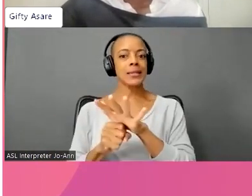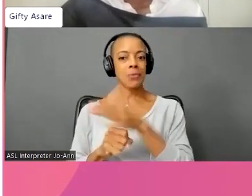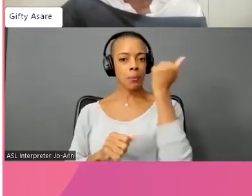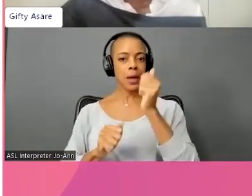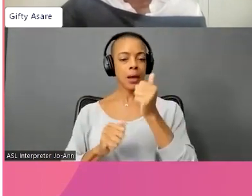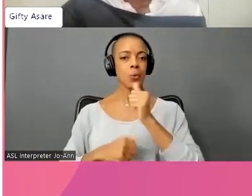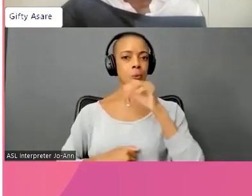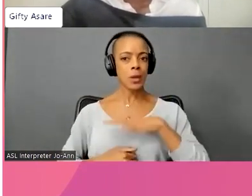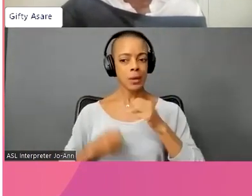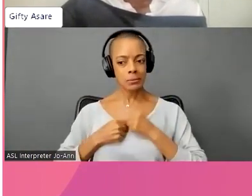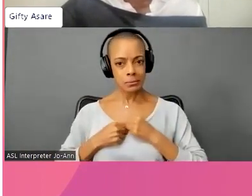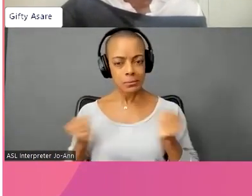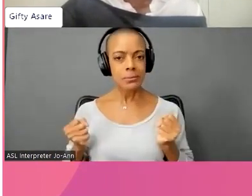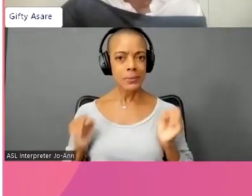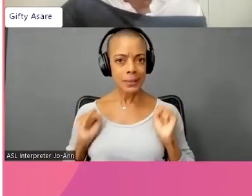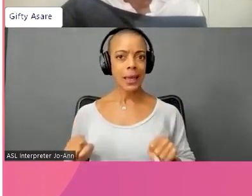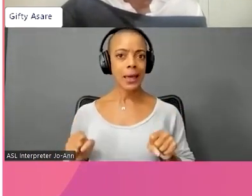that actually kind of